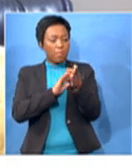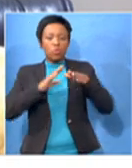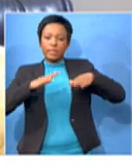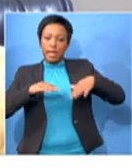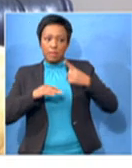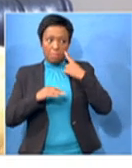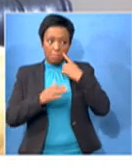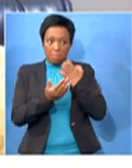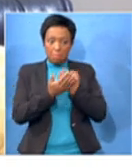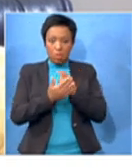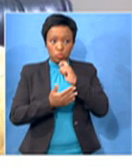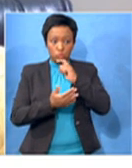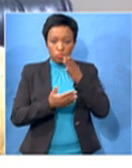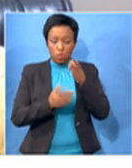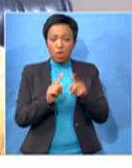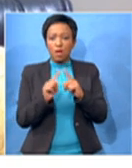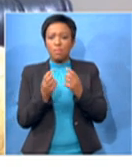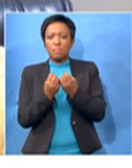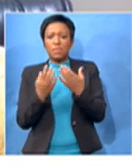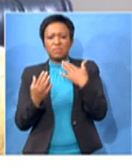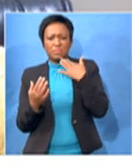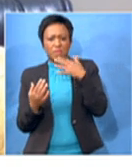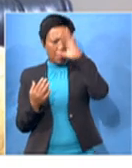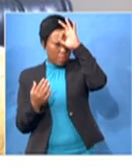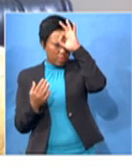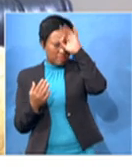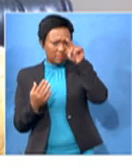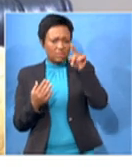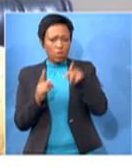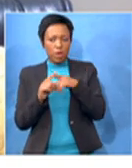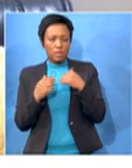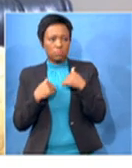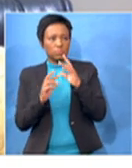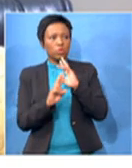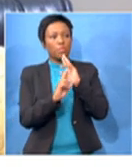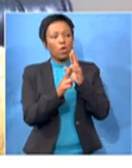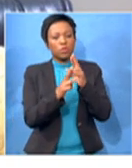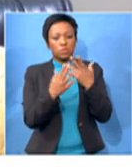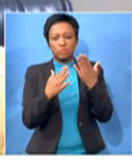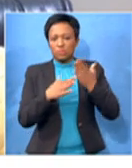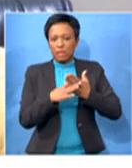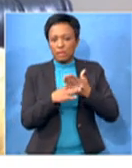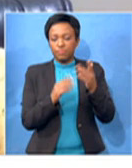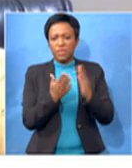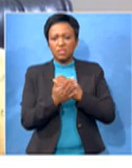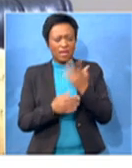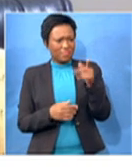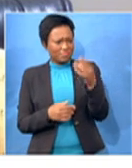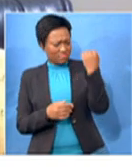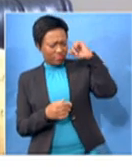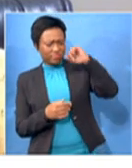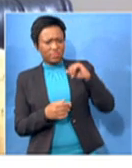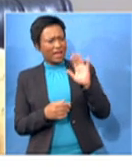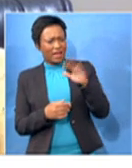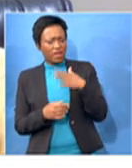some of the victims being mocked by police officers the minute they start reporting on these cases, and in some instances being turned away. Do you think that the